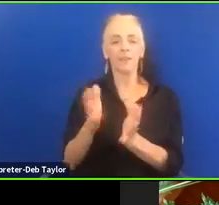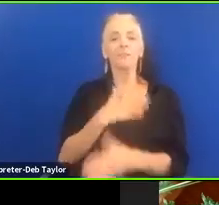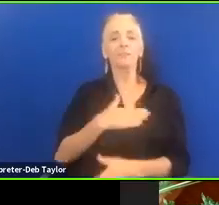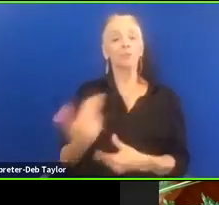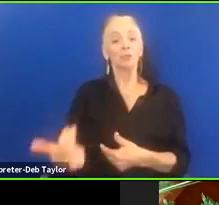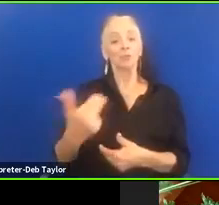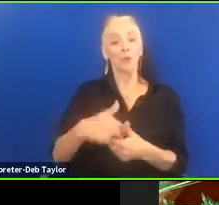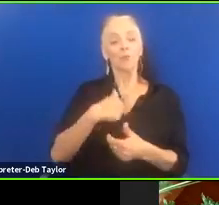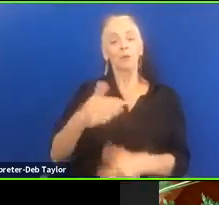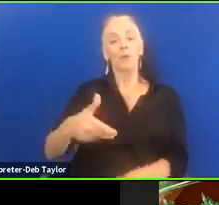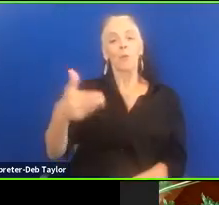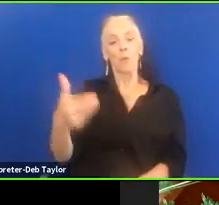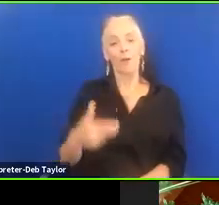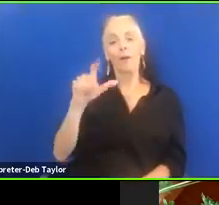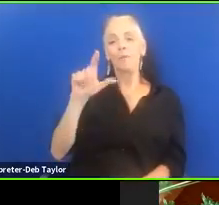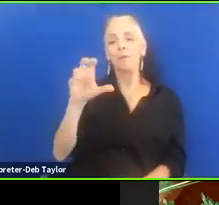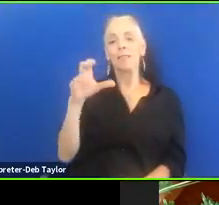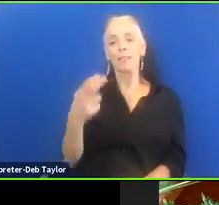in welcoming Leah Penniman.